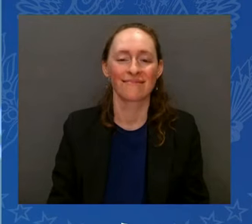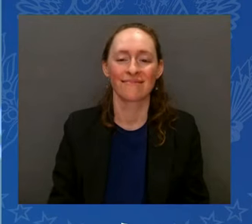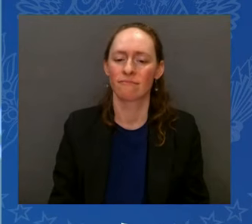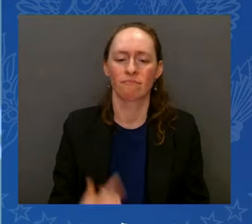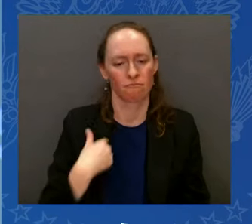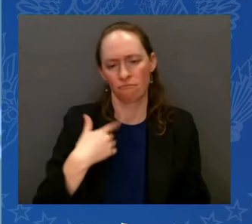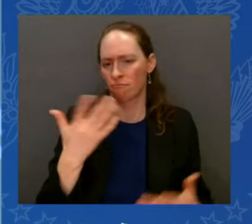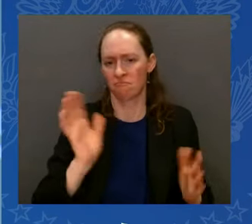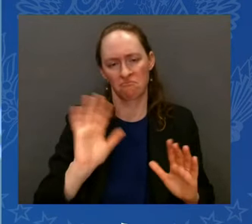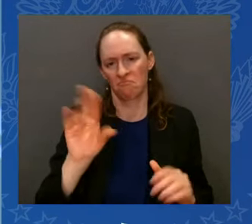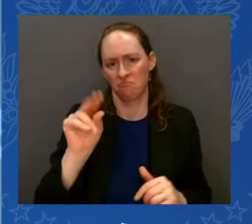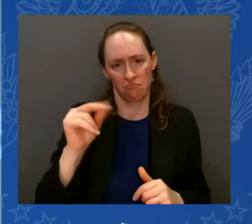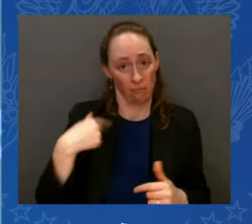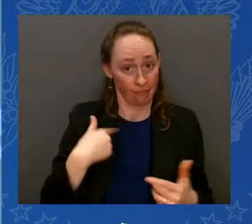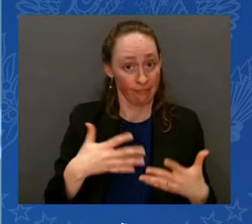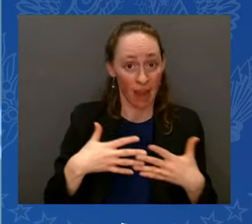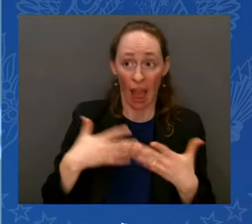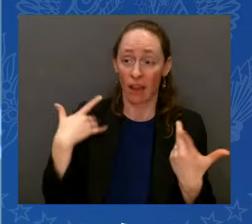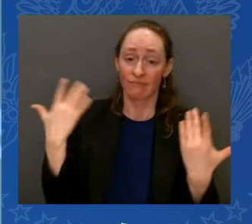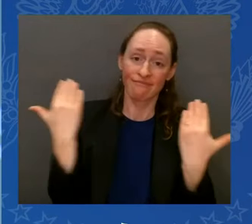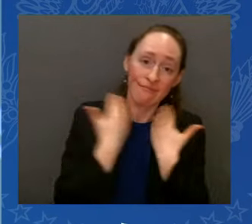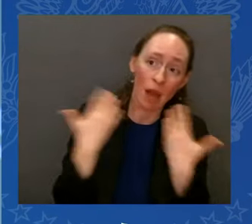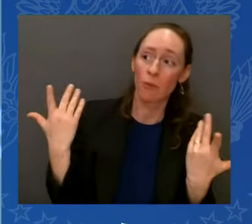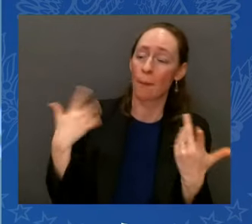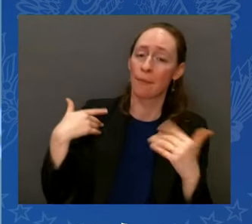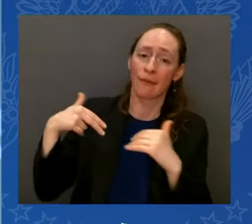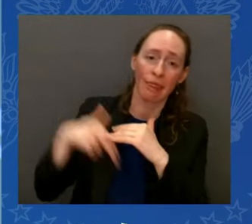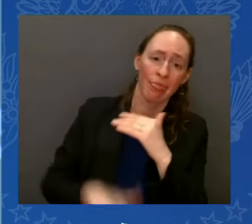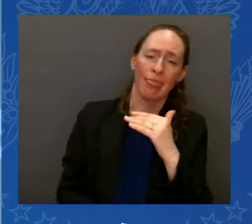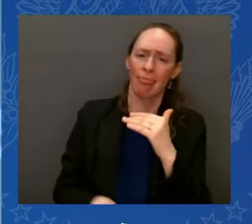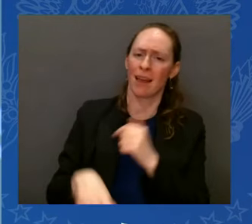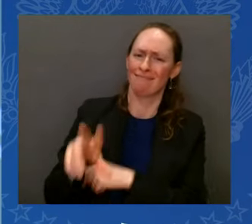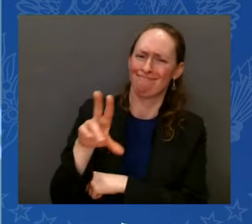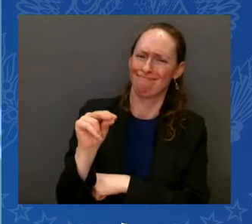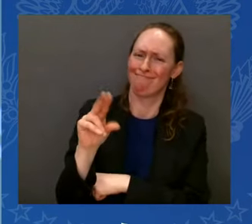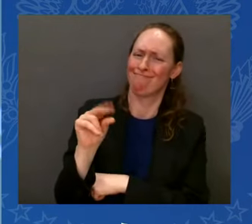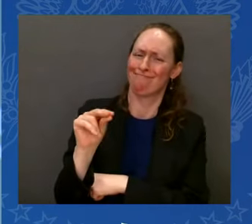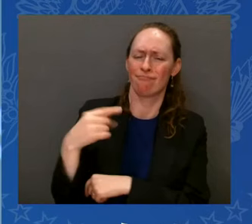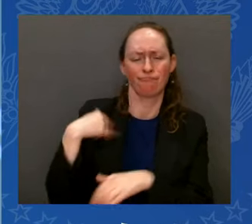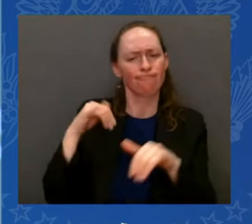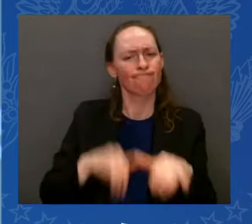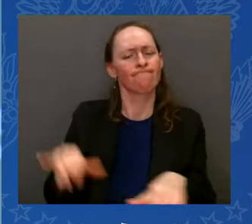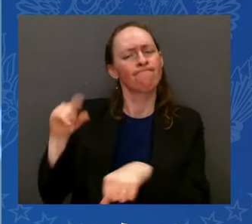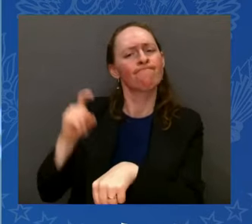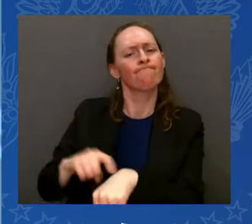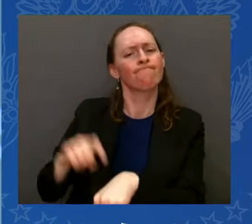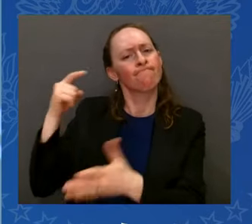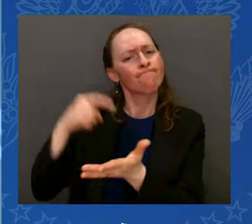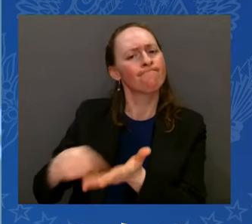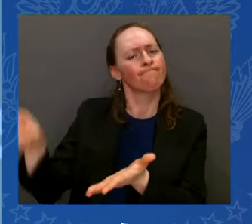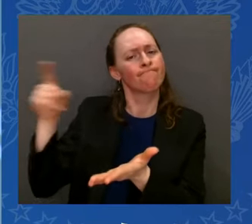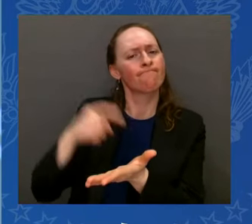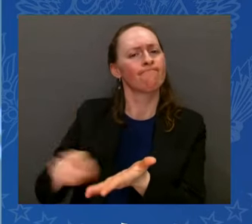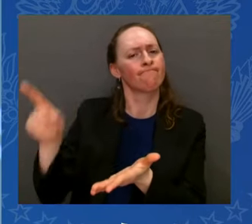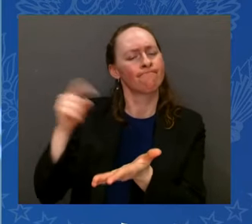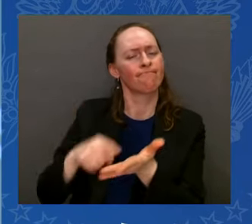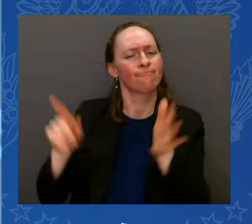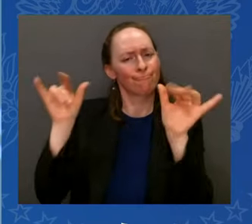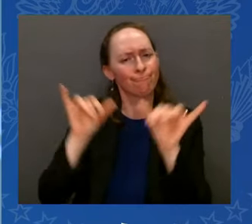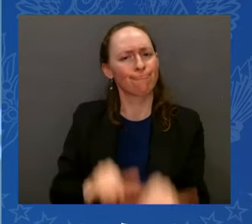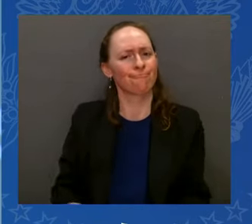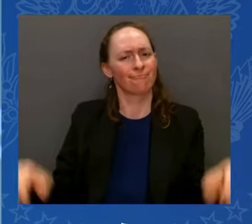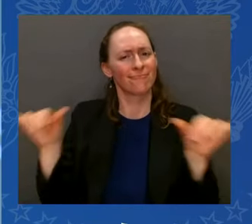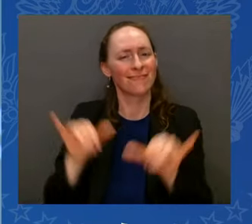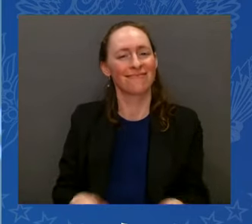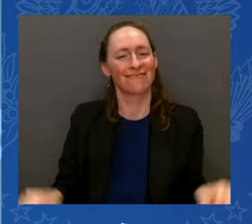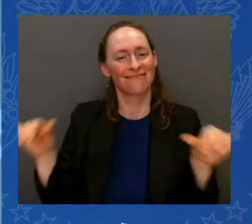nation that's paid its bill for the last 200 years. And over the past 2 years, we passed historic amounts of significant legislation